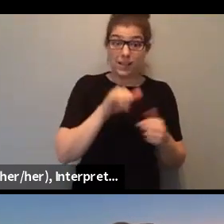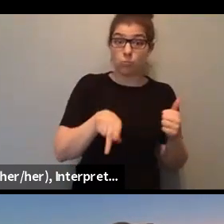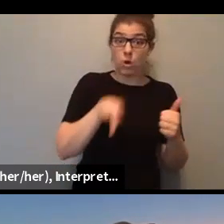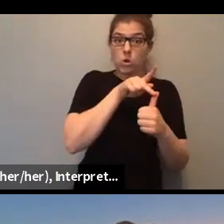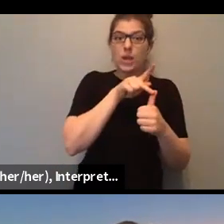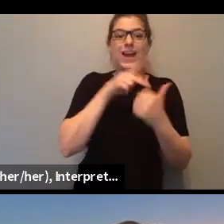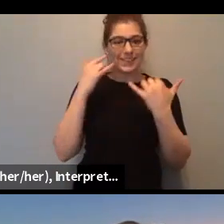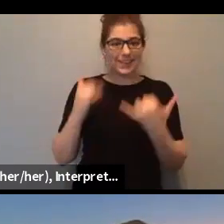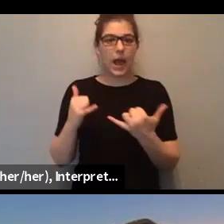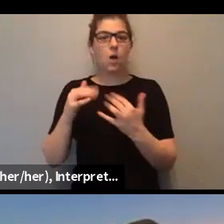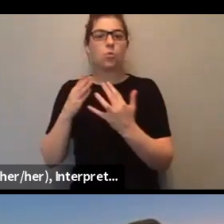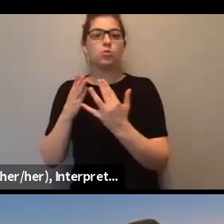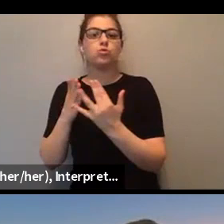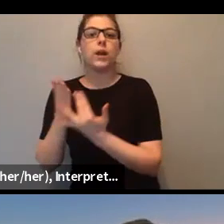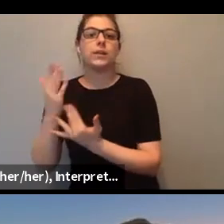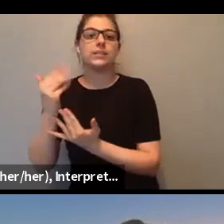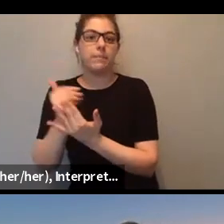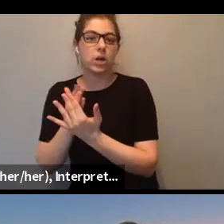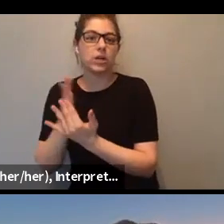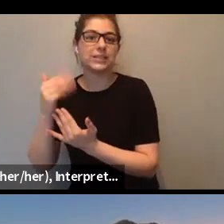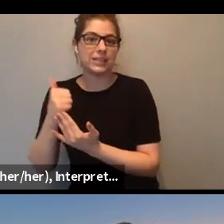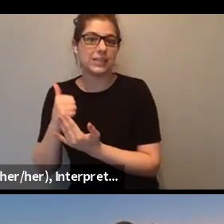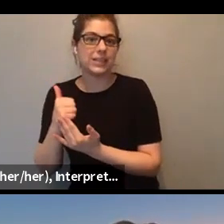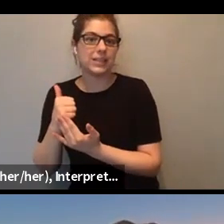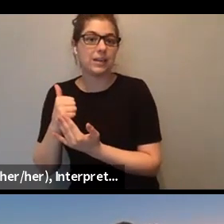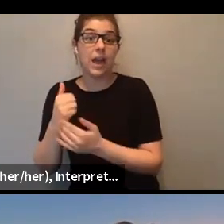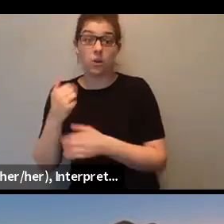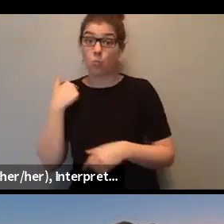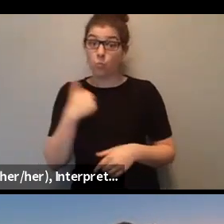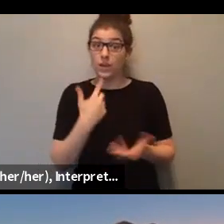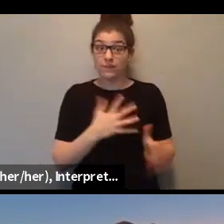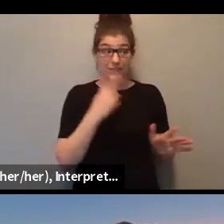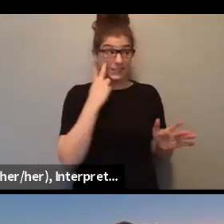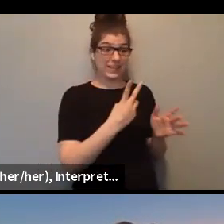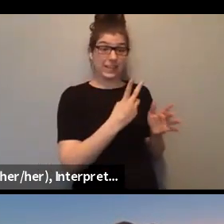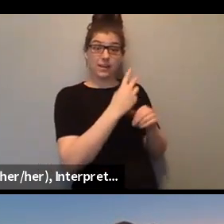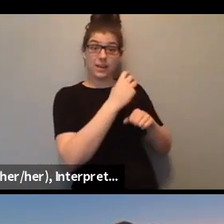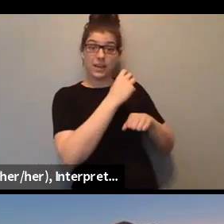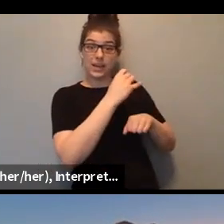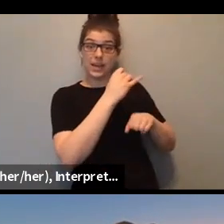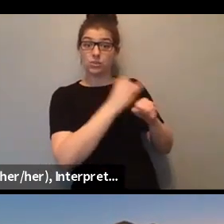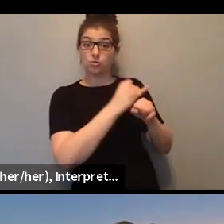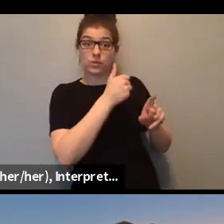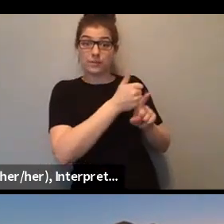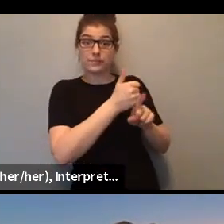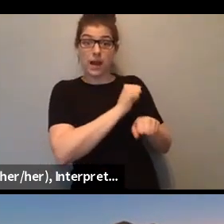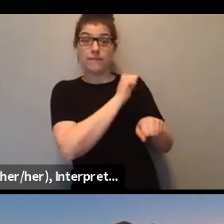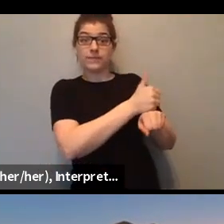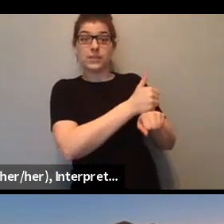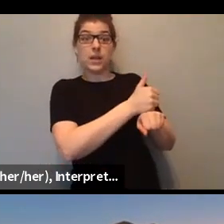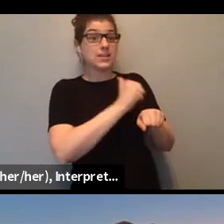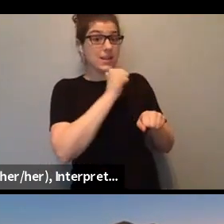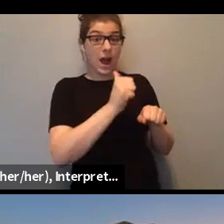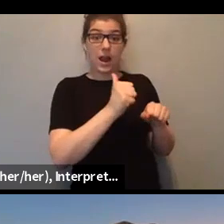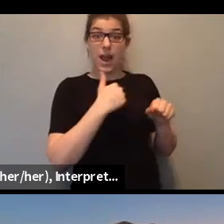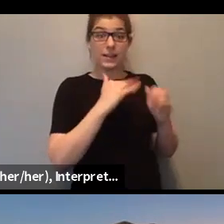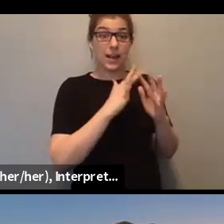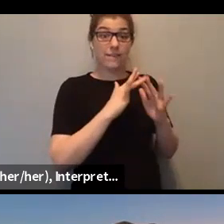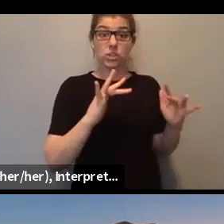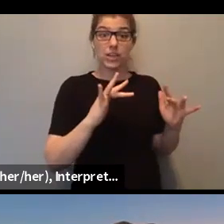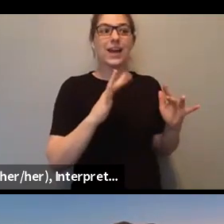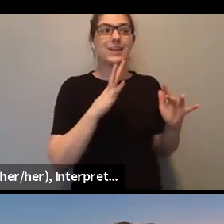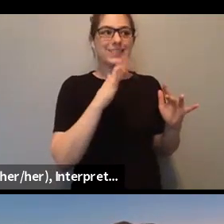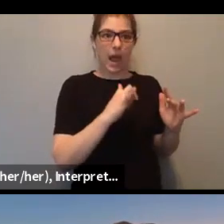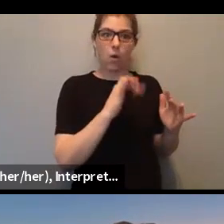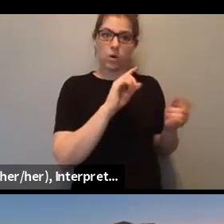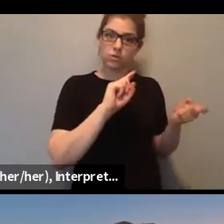how institutions that did not have that as a value have benefited from it. So